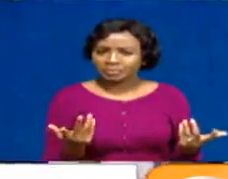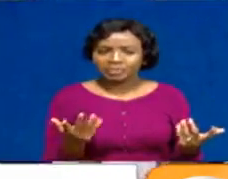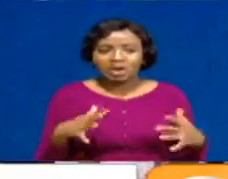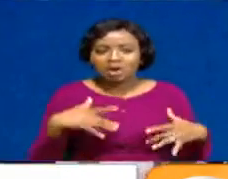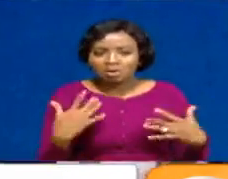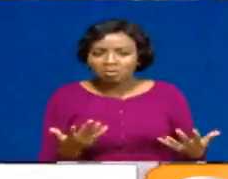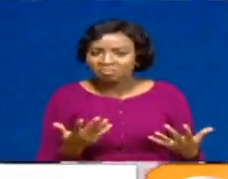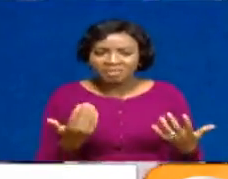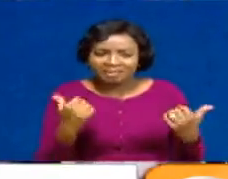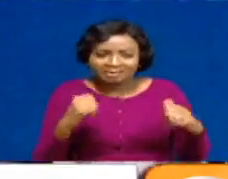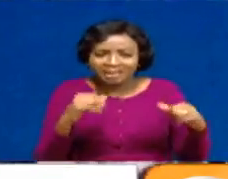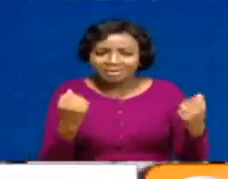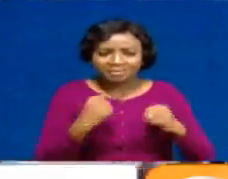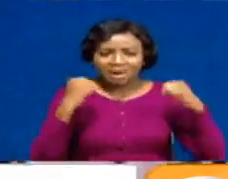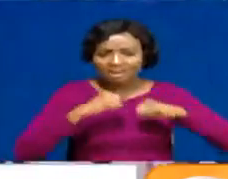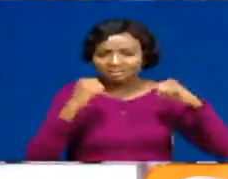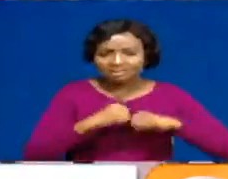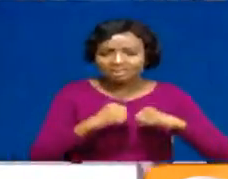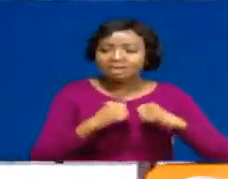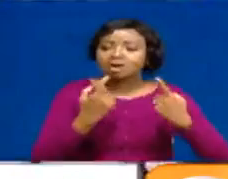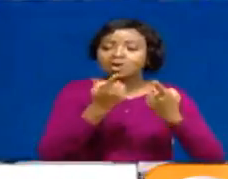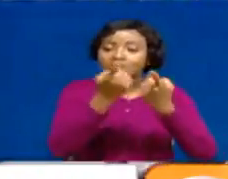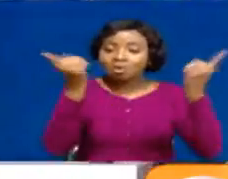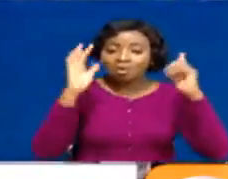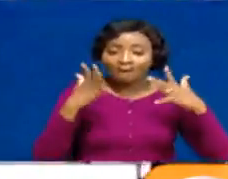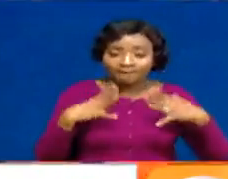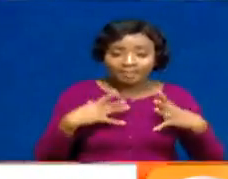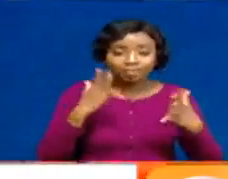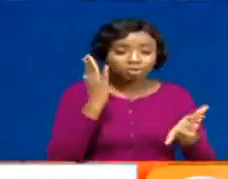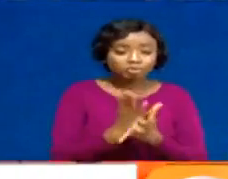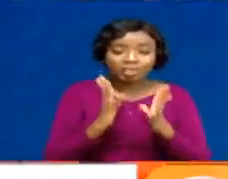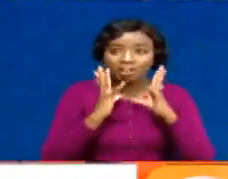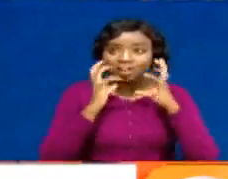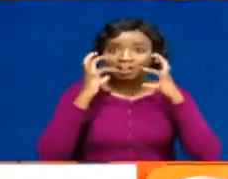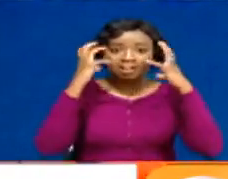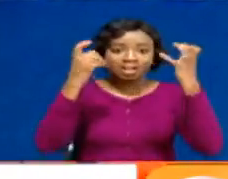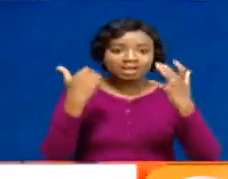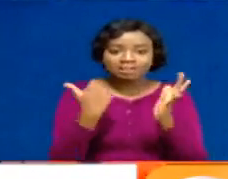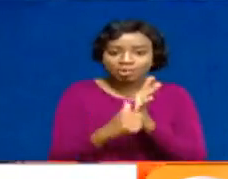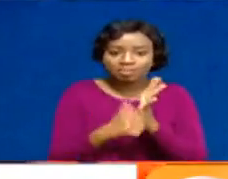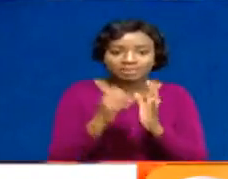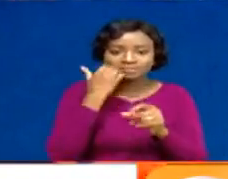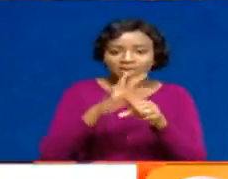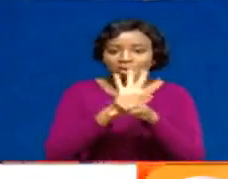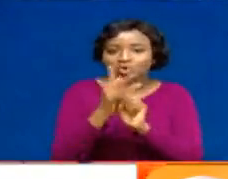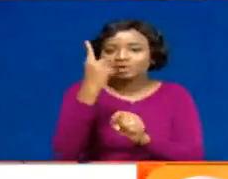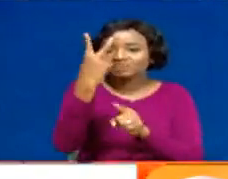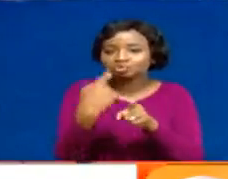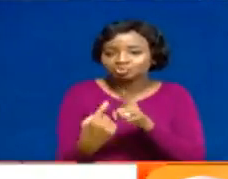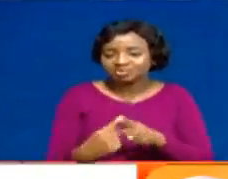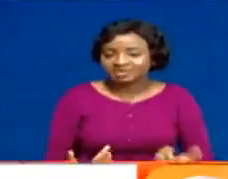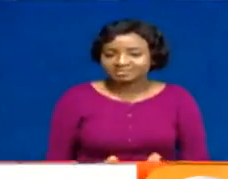over 10,000 squatters. Na taifa lote, watu wamepitia hali ngumu miaka miwili ya COVID. Leo ukimpatia mtu